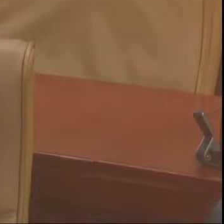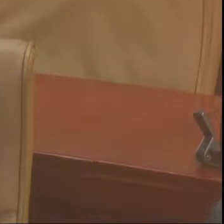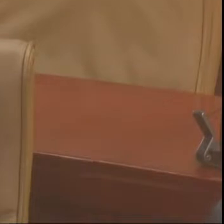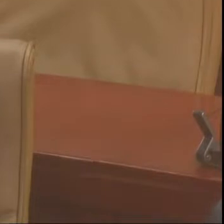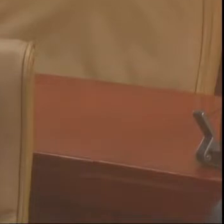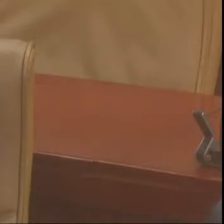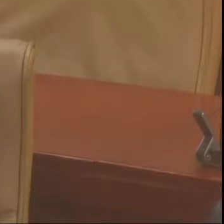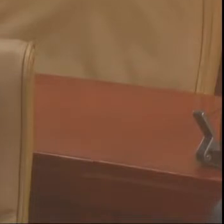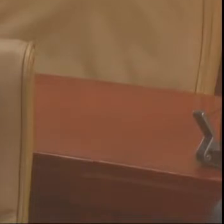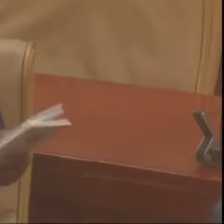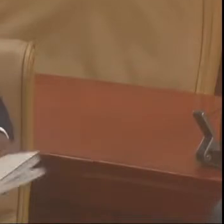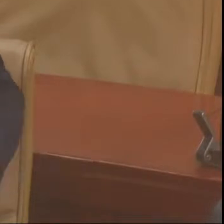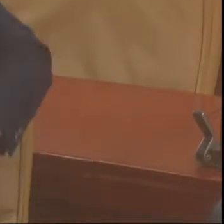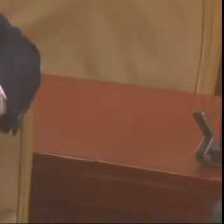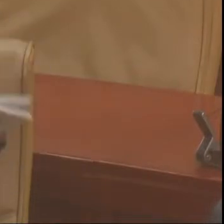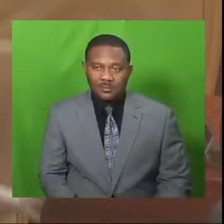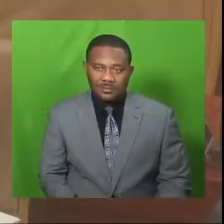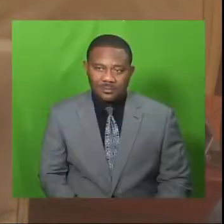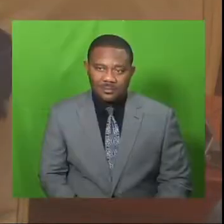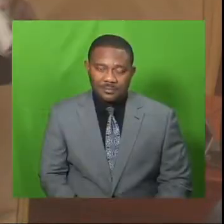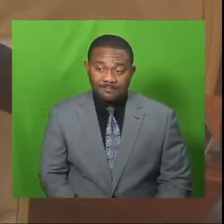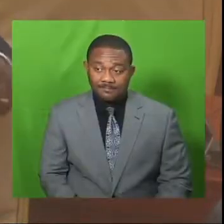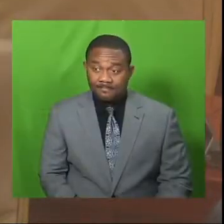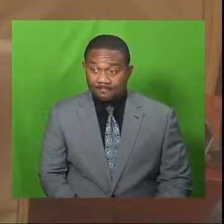Yes, Linda, let's hear you, but please.